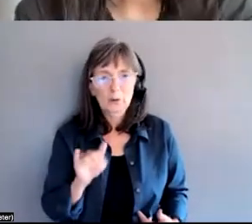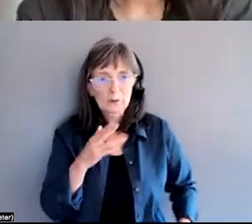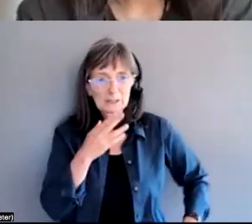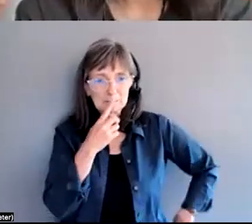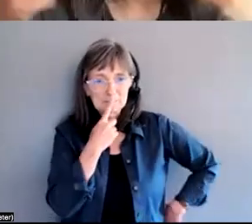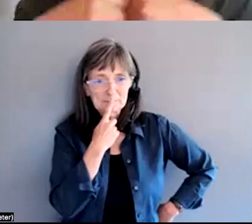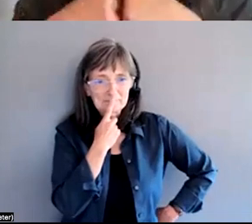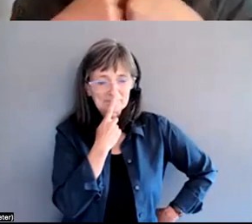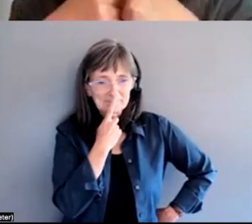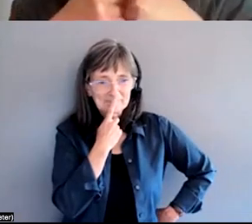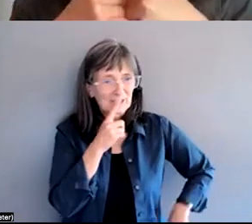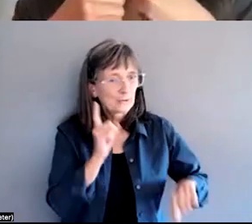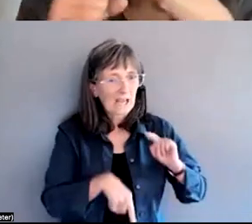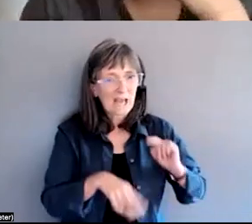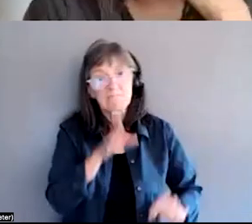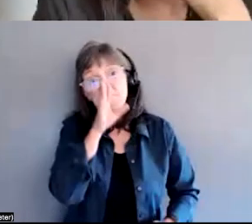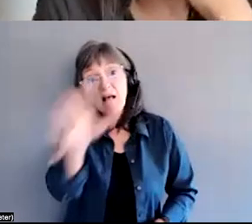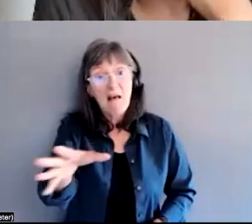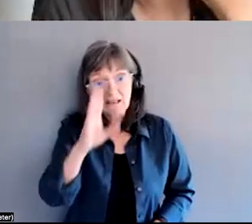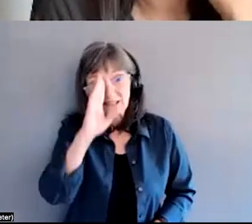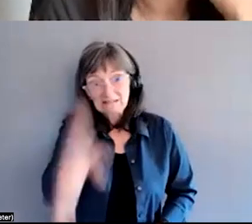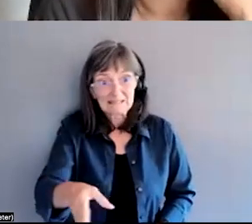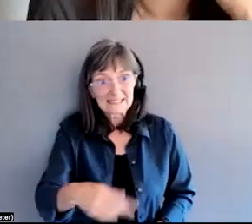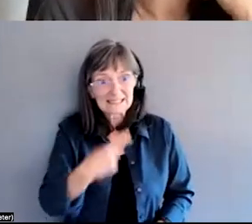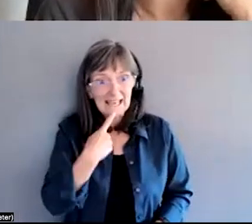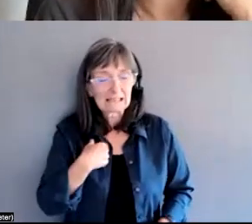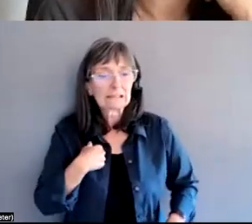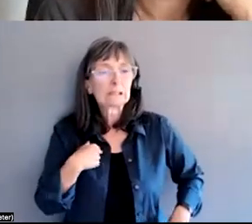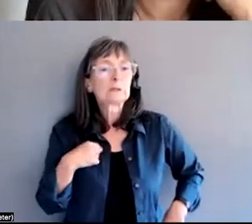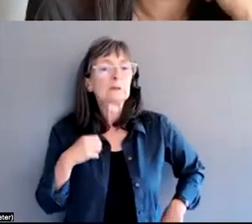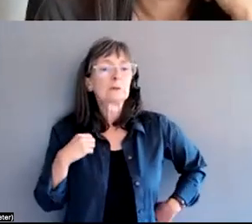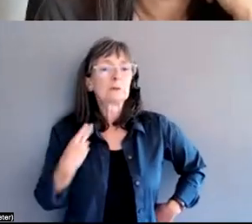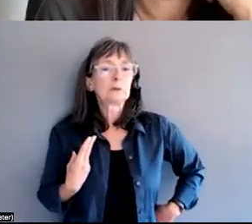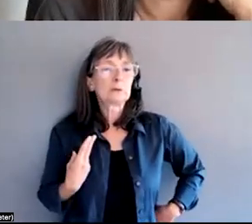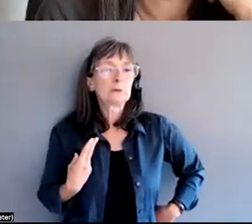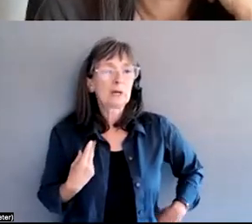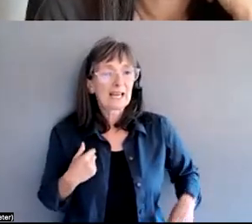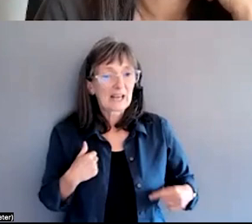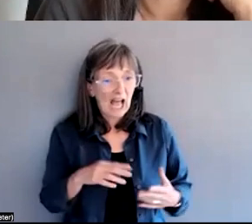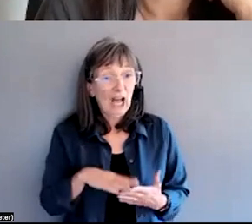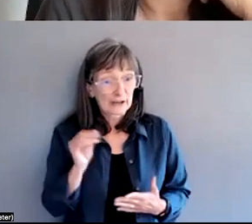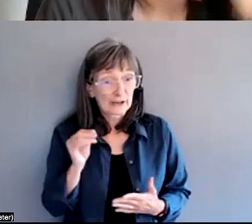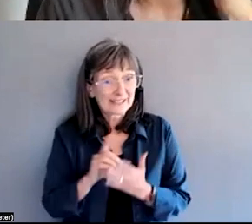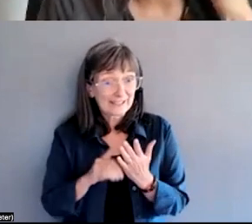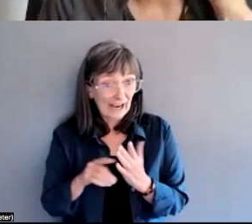you can't just say stuff. And that was how I learned that designers exist.